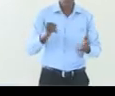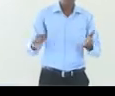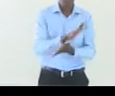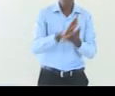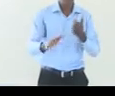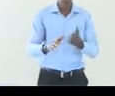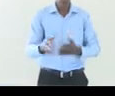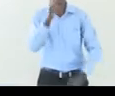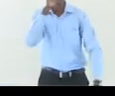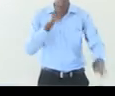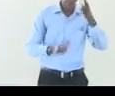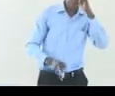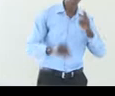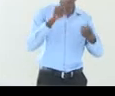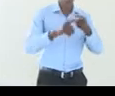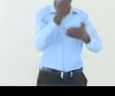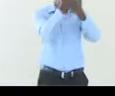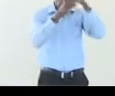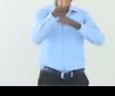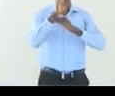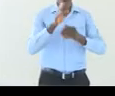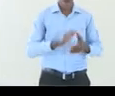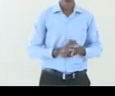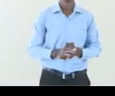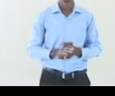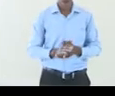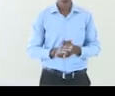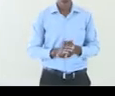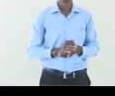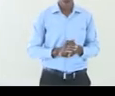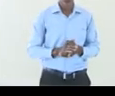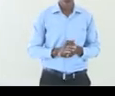heaven. This sin will cry to heaven.